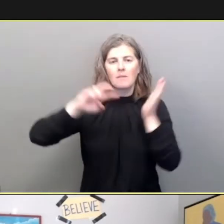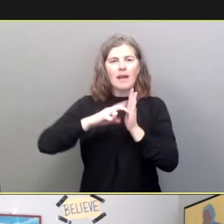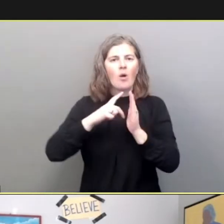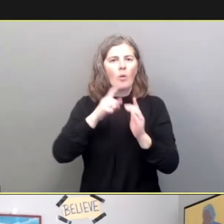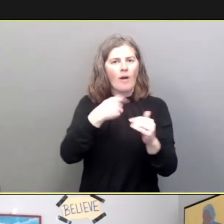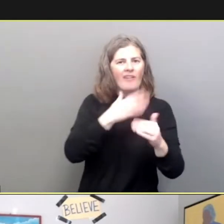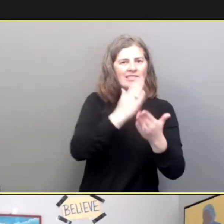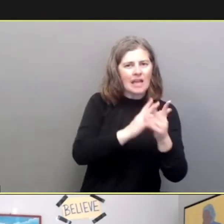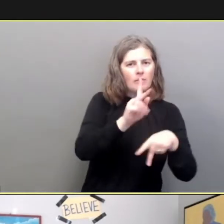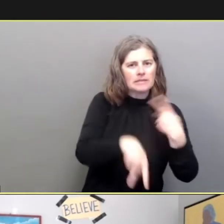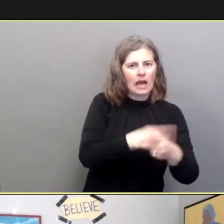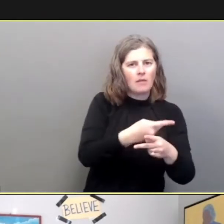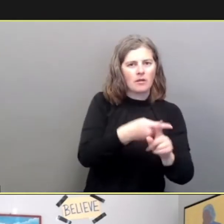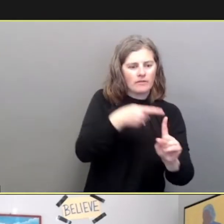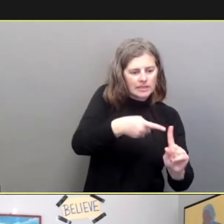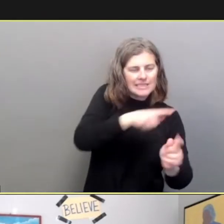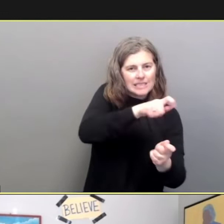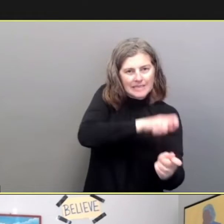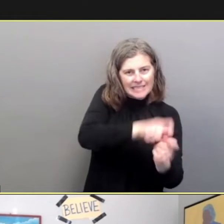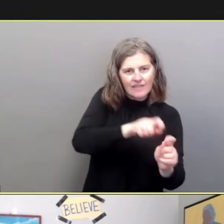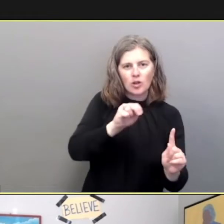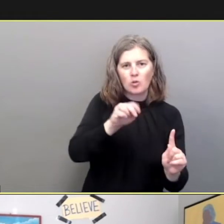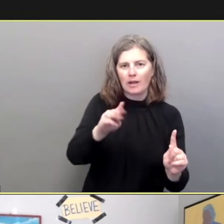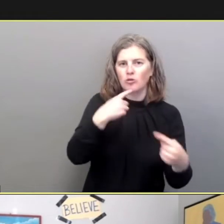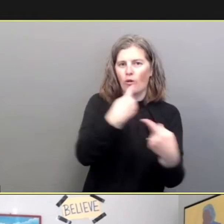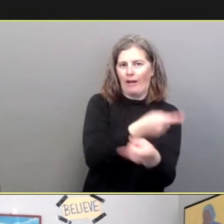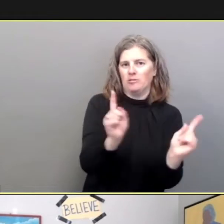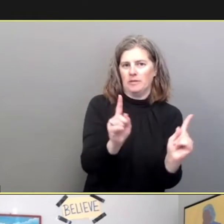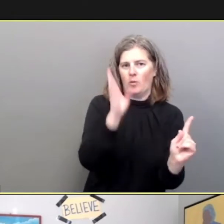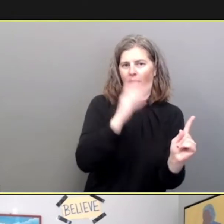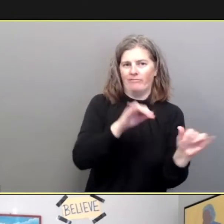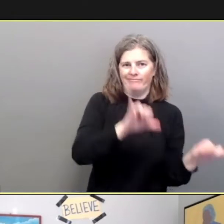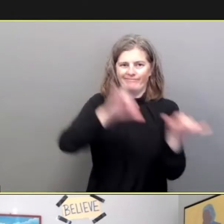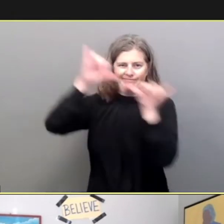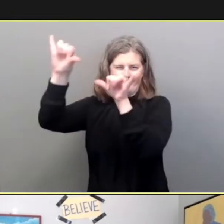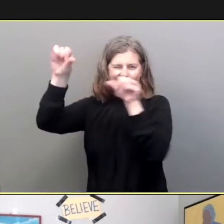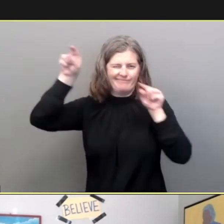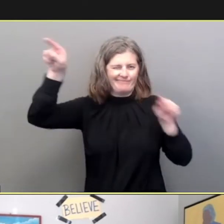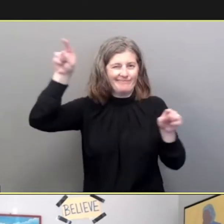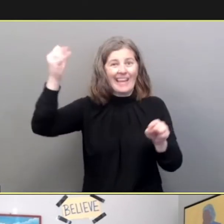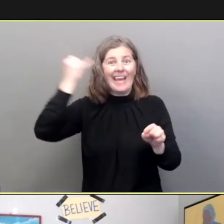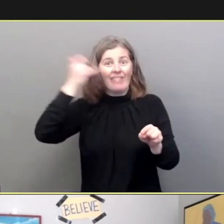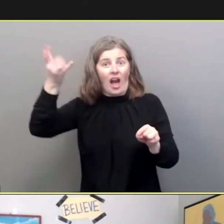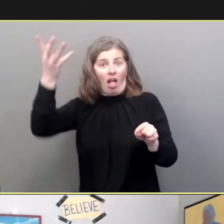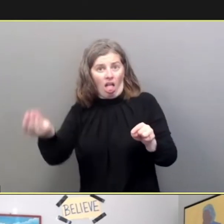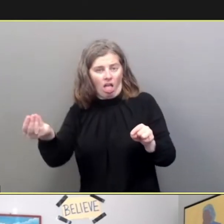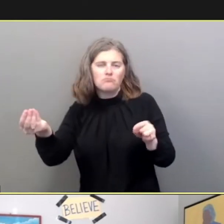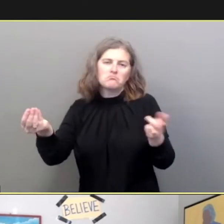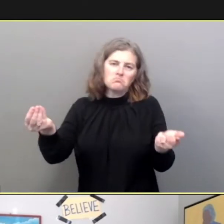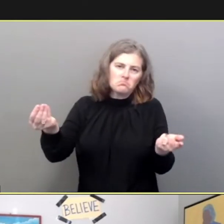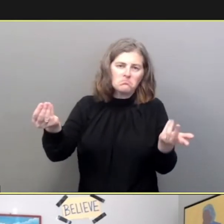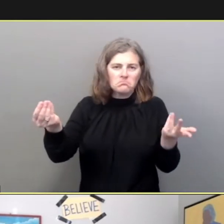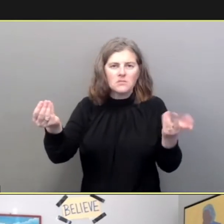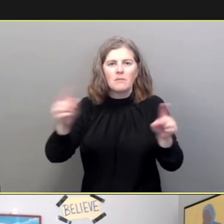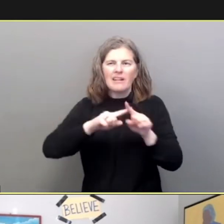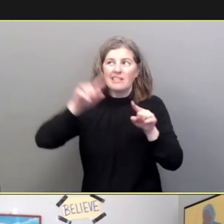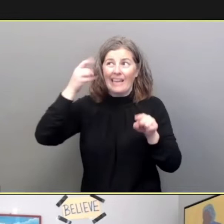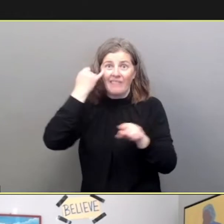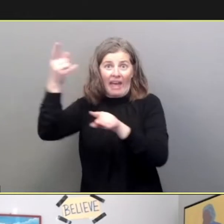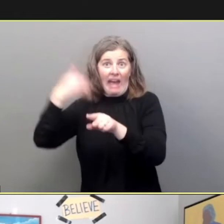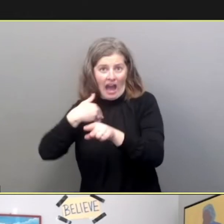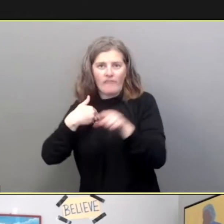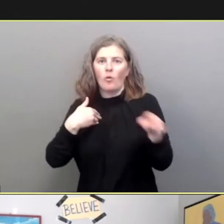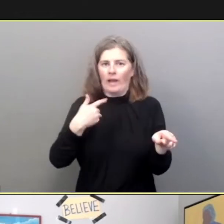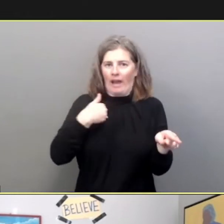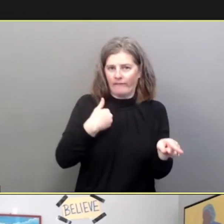order in New Mexico of a state of an emergency. So those two go hand in hand. And so, but what's in the public